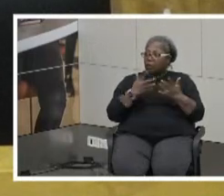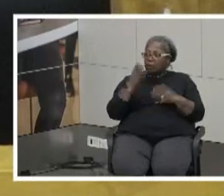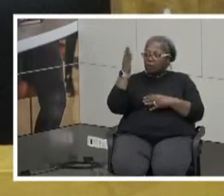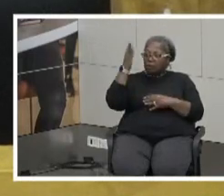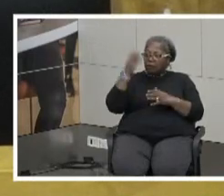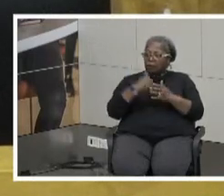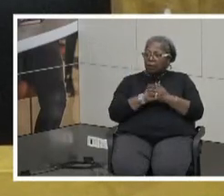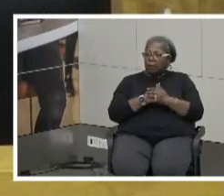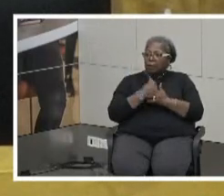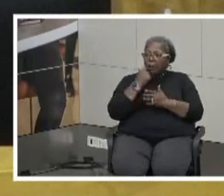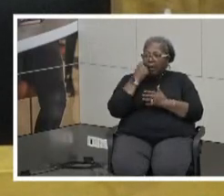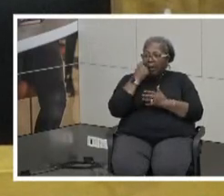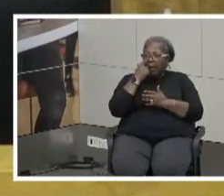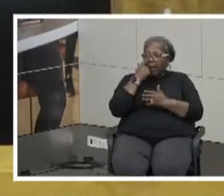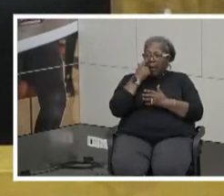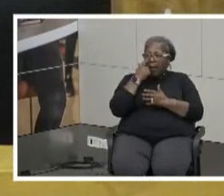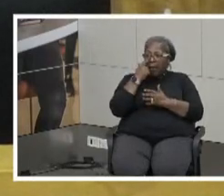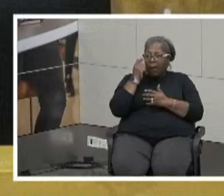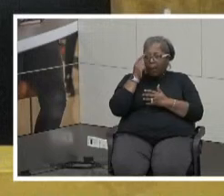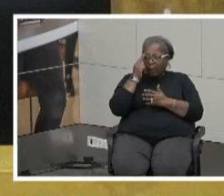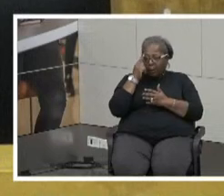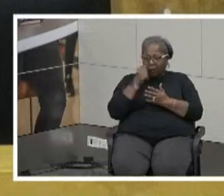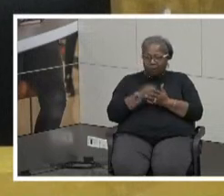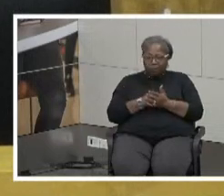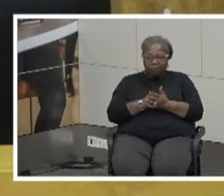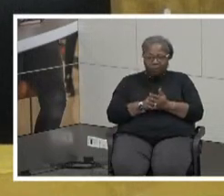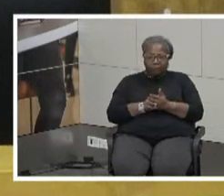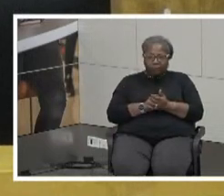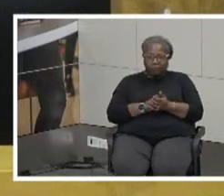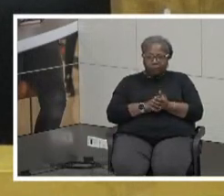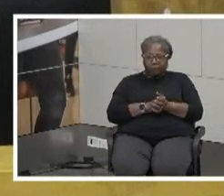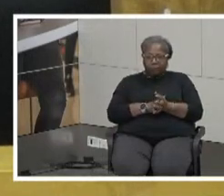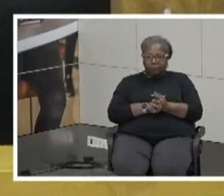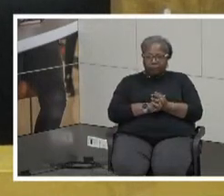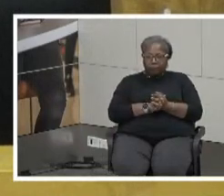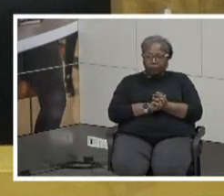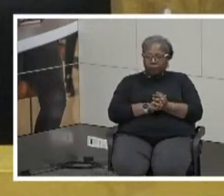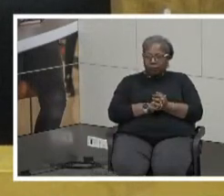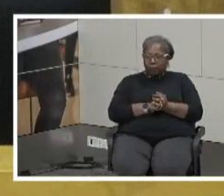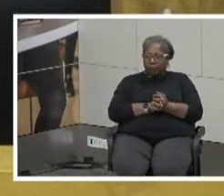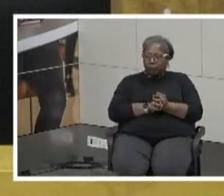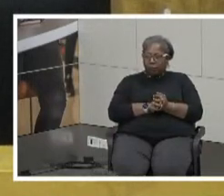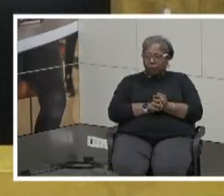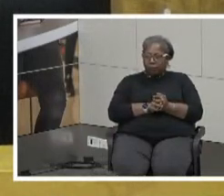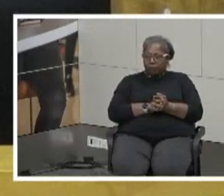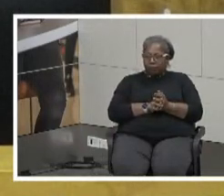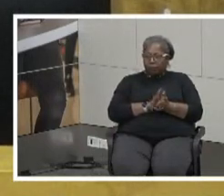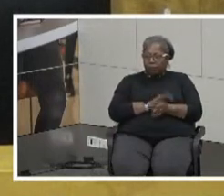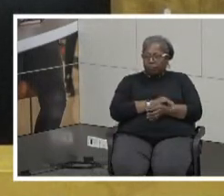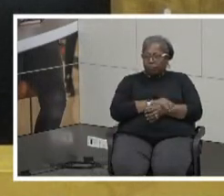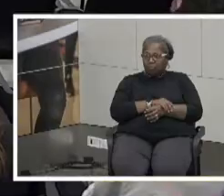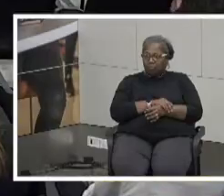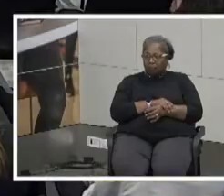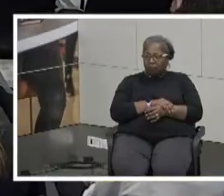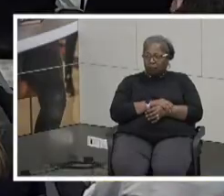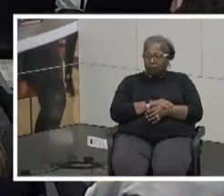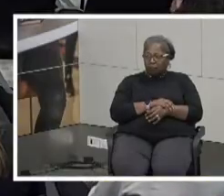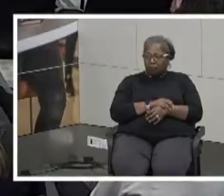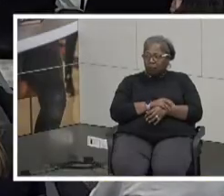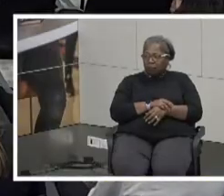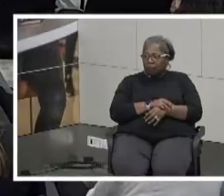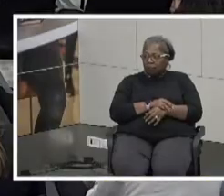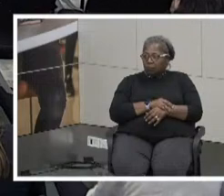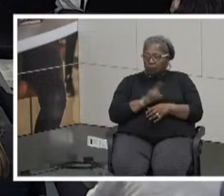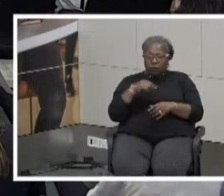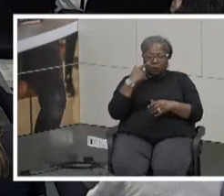very much I think I see a student speaker okay come on up are you you look